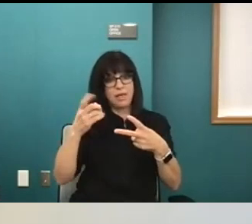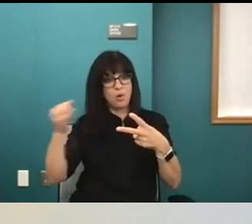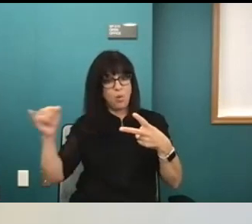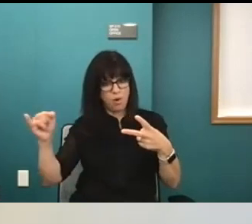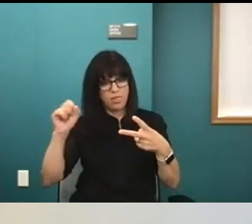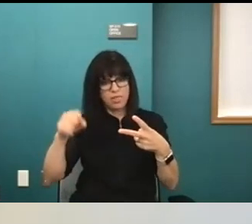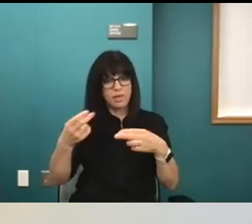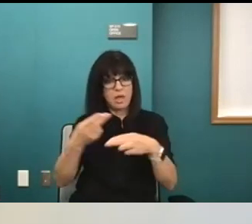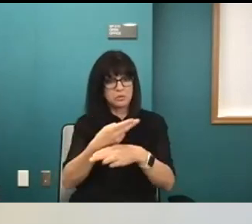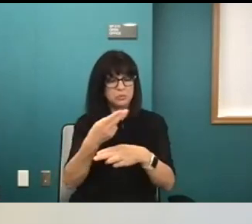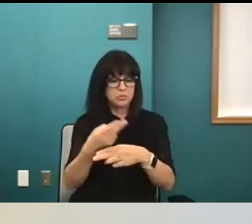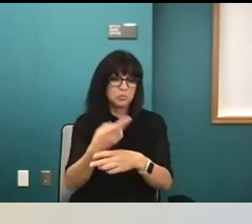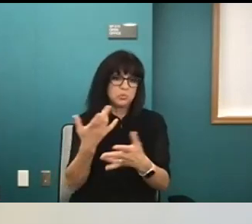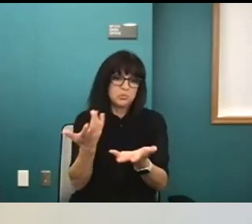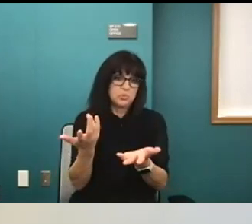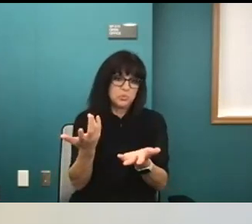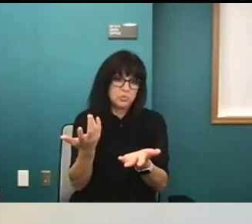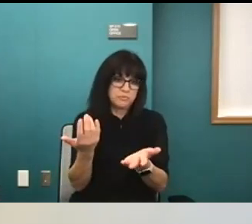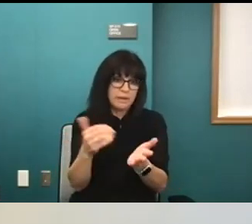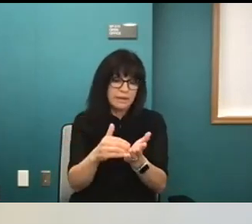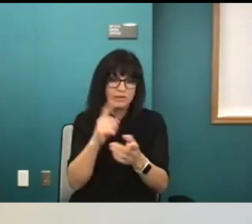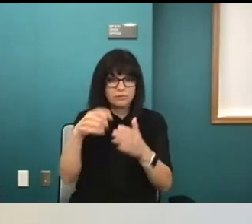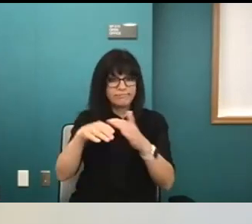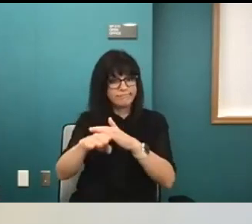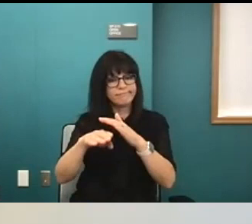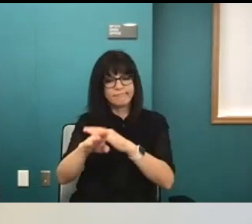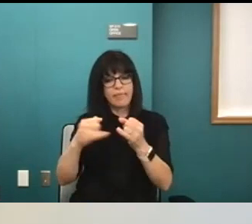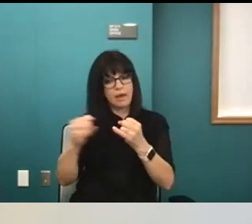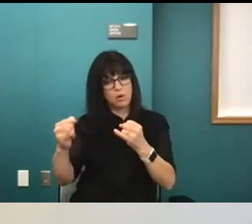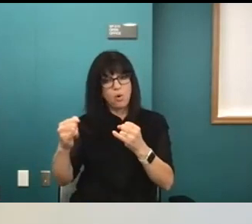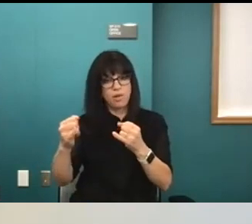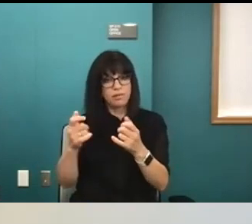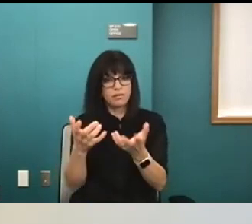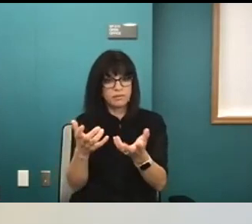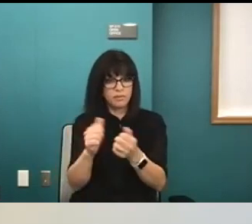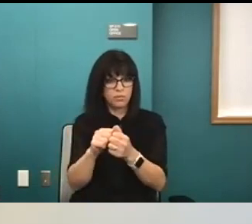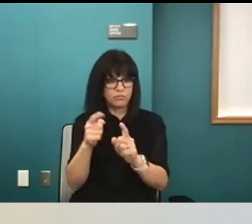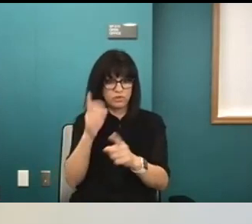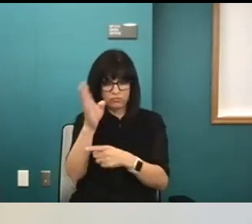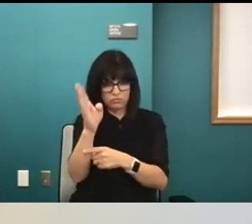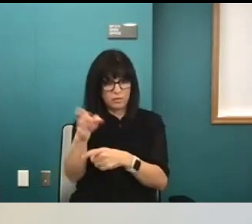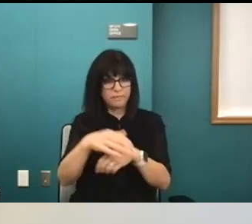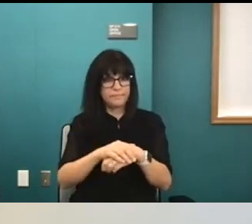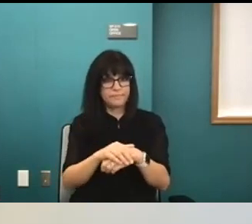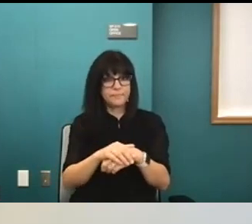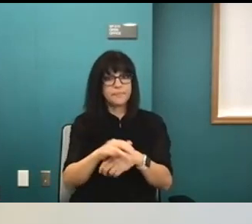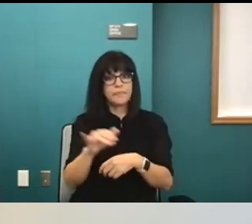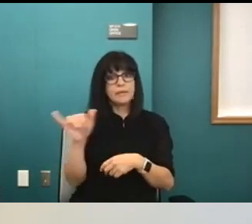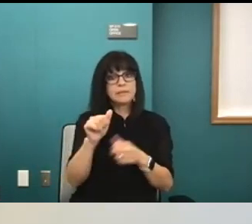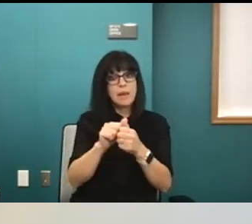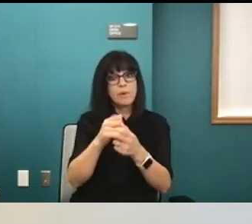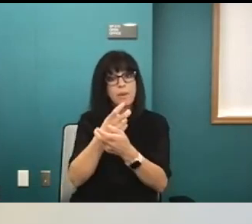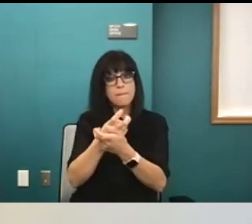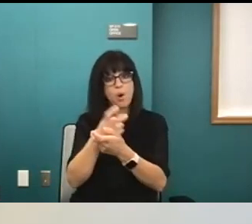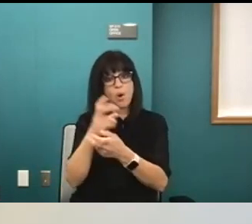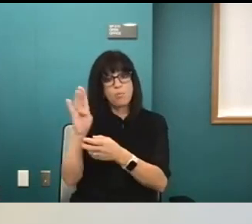utilized to, again, access the telecoil loop with that directly. Same thing with the Bone Bridge. It comes